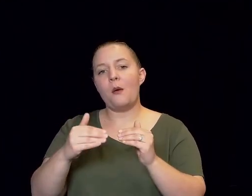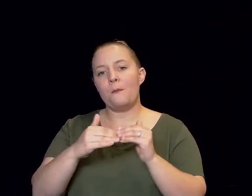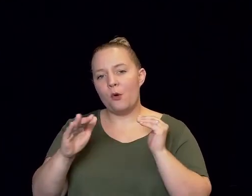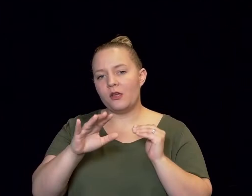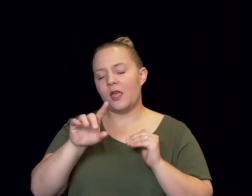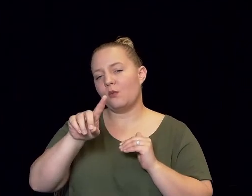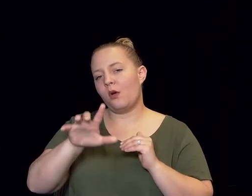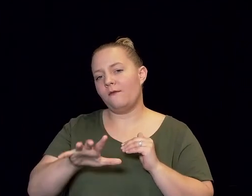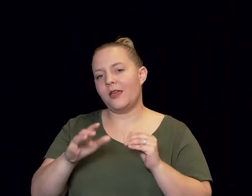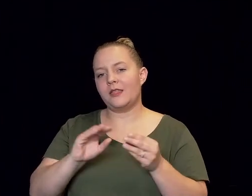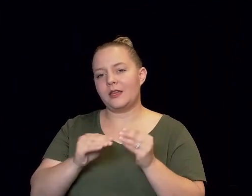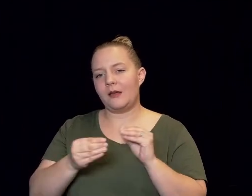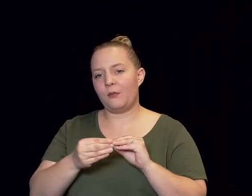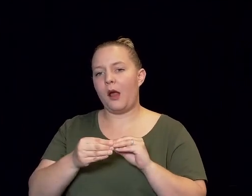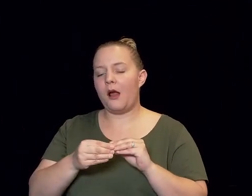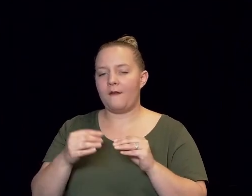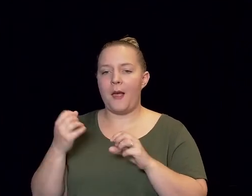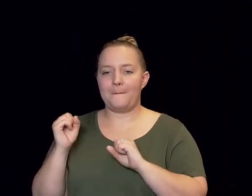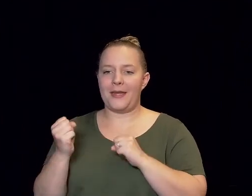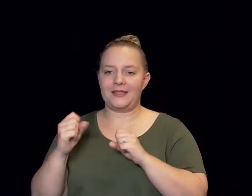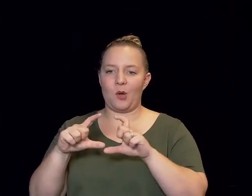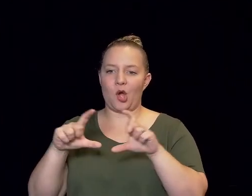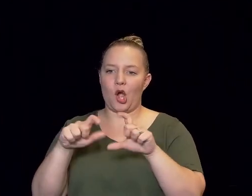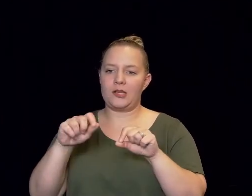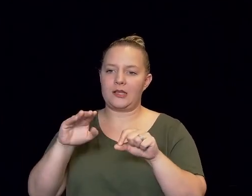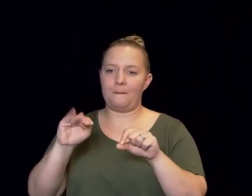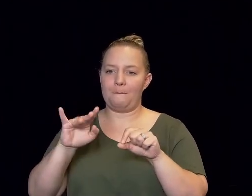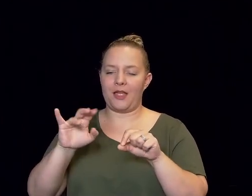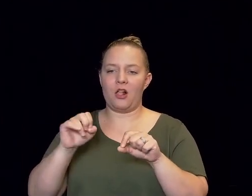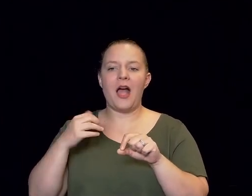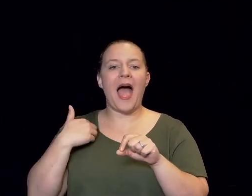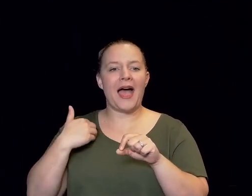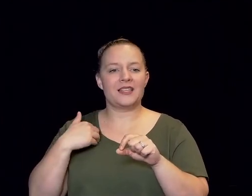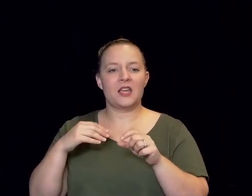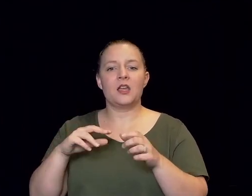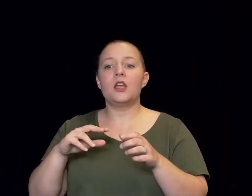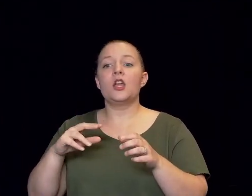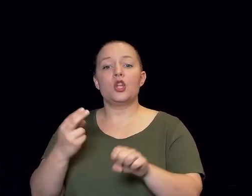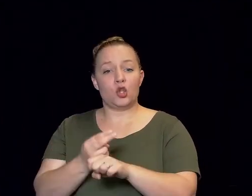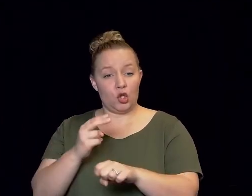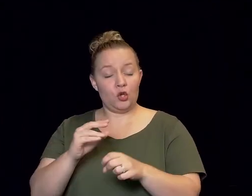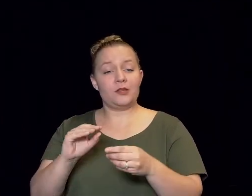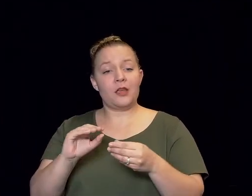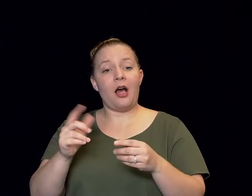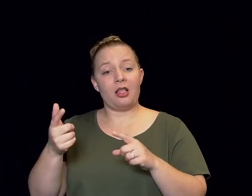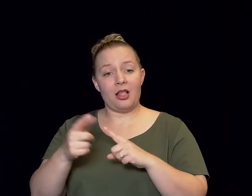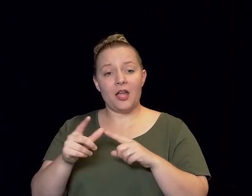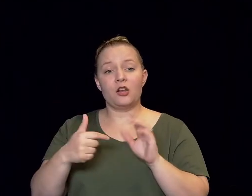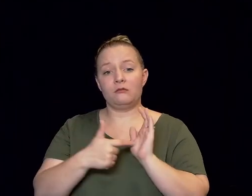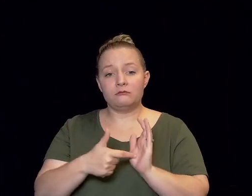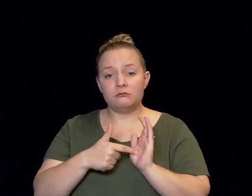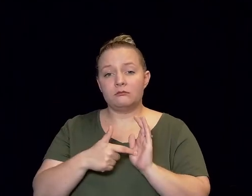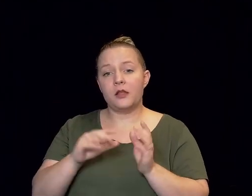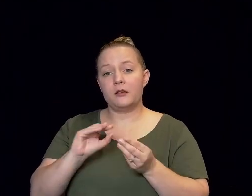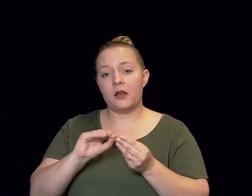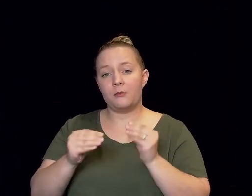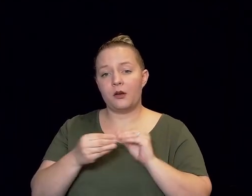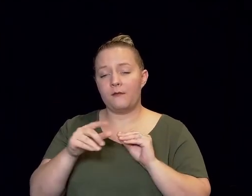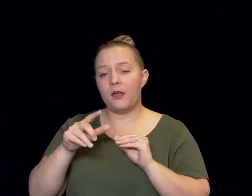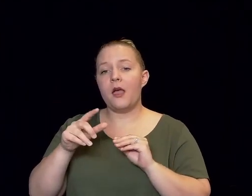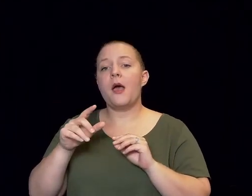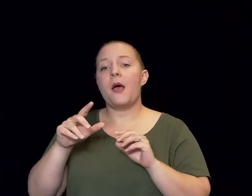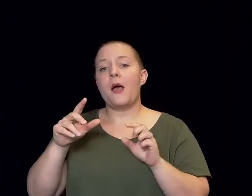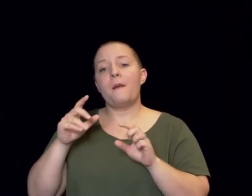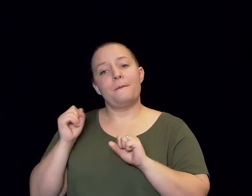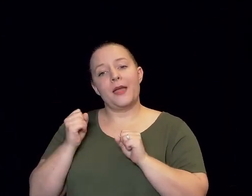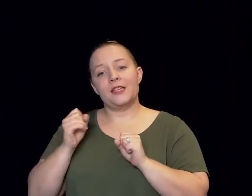the number of baseball cards that Michael has. Define a variable and set up an expression to find the number of baseball cards Jeremy has based on the number of cards Michael has. Again, if you're unsure